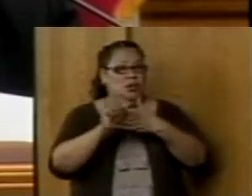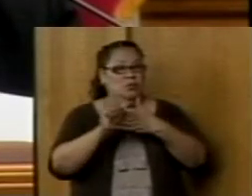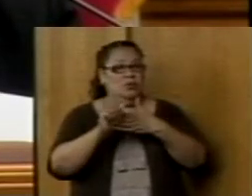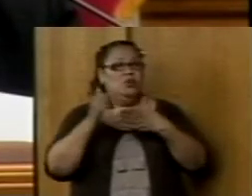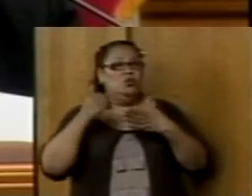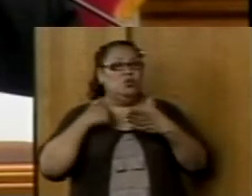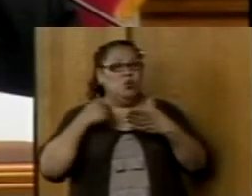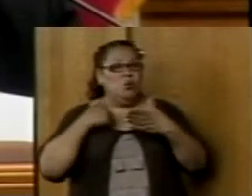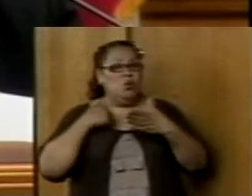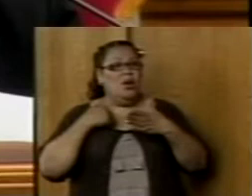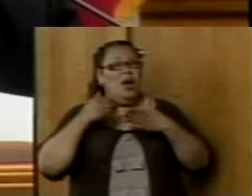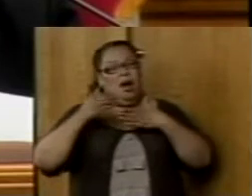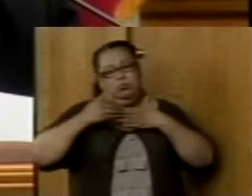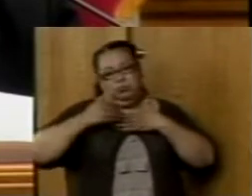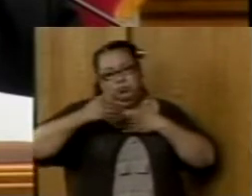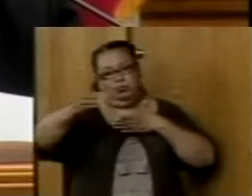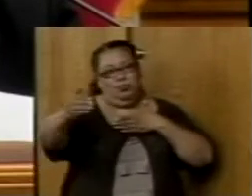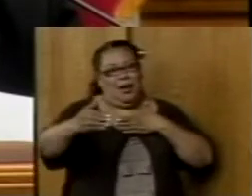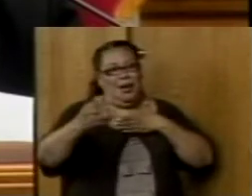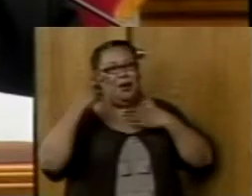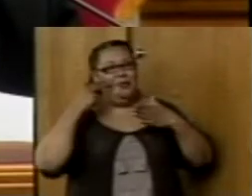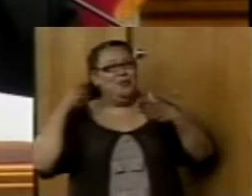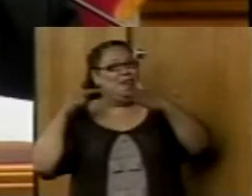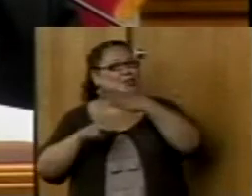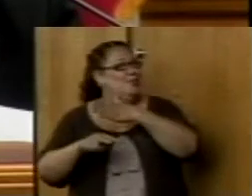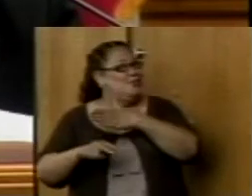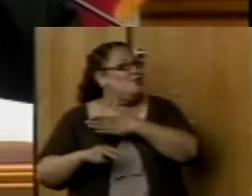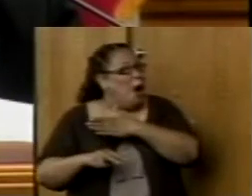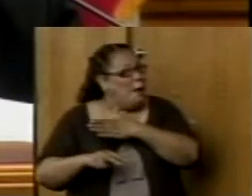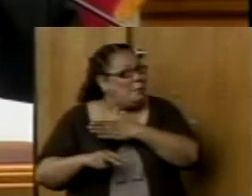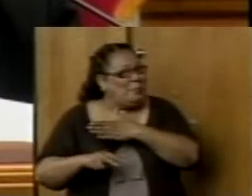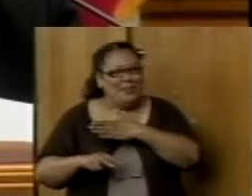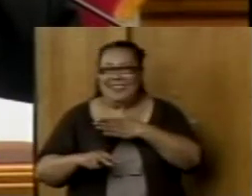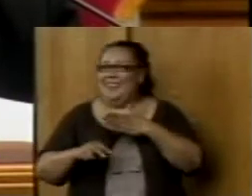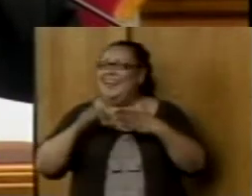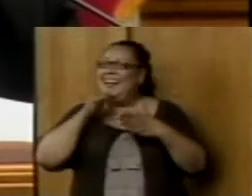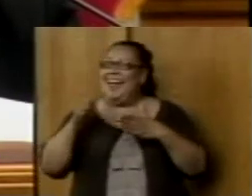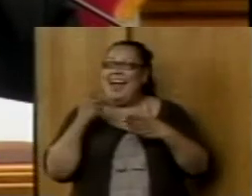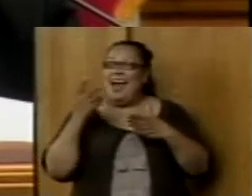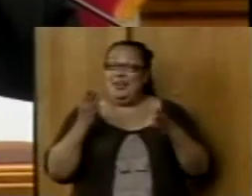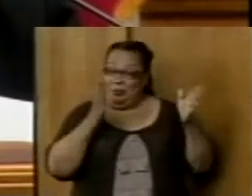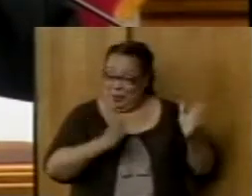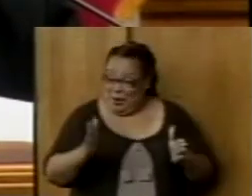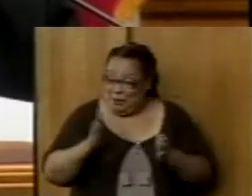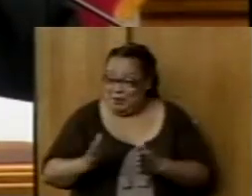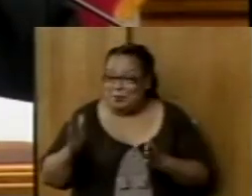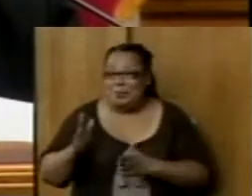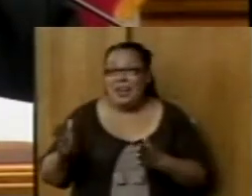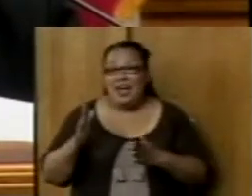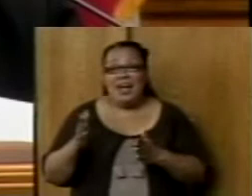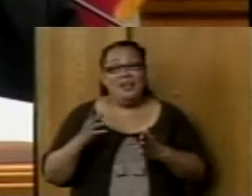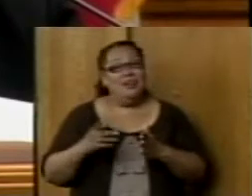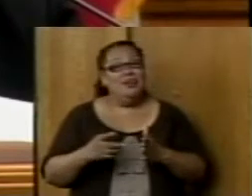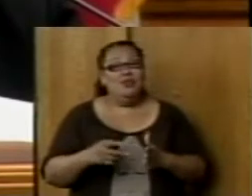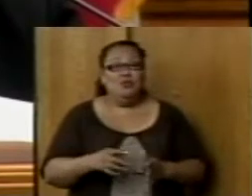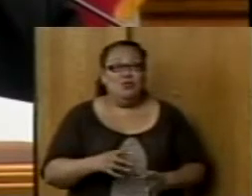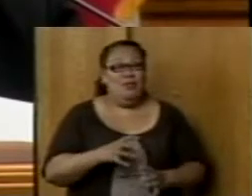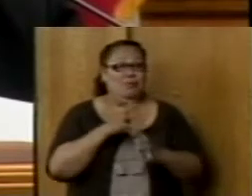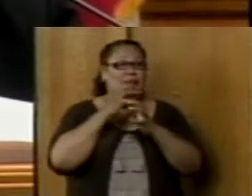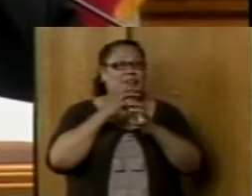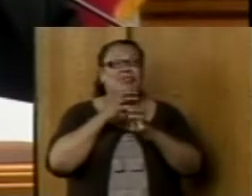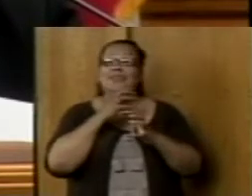had long-term visions. You have had excellence. You have been able to plan. You have been very disciplined,